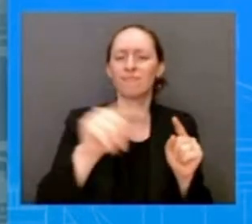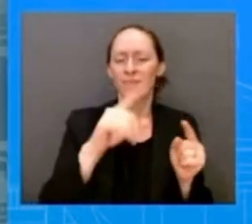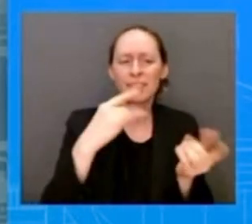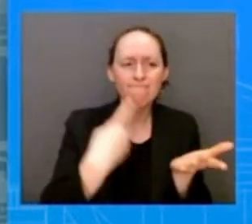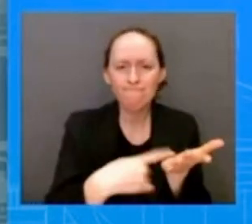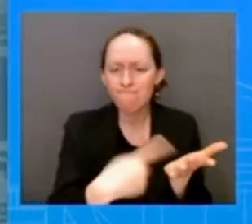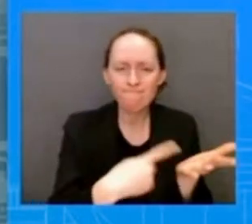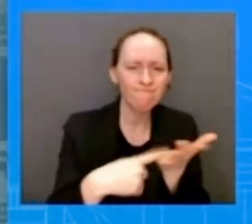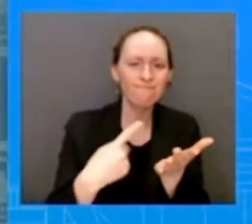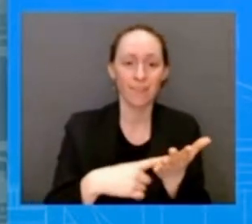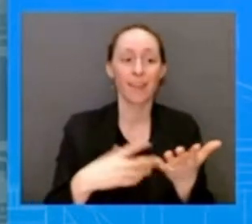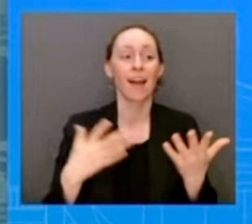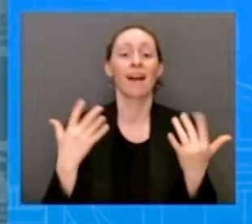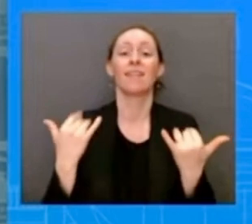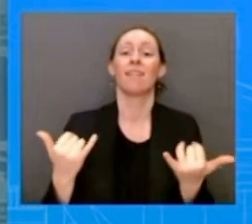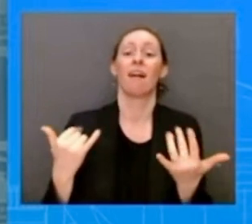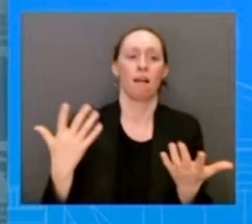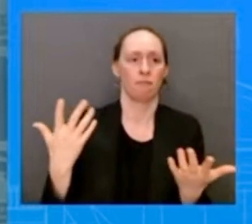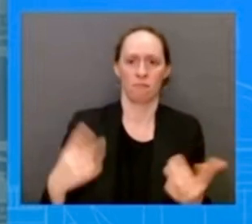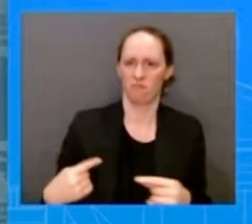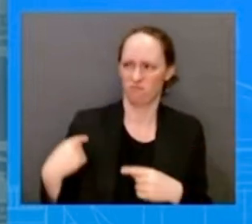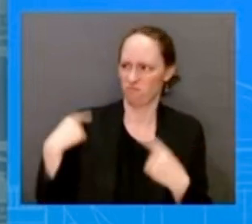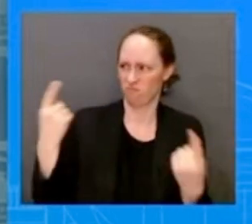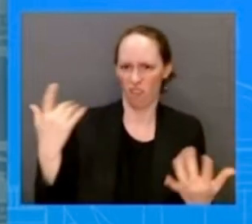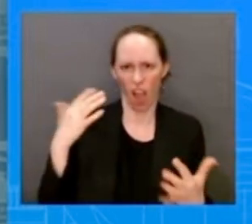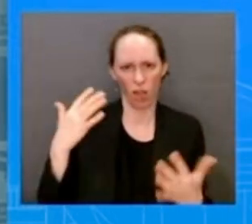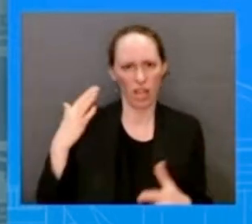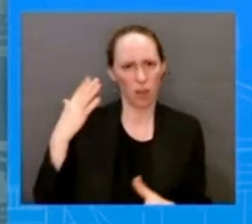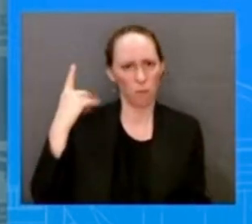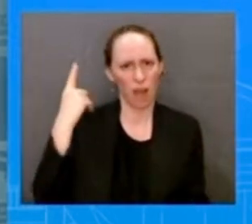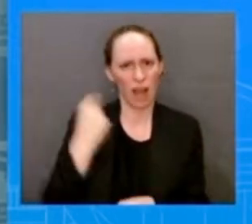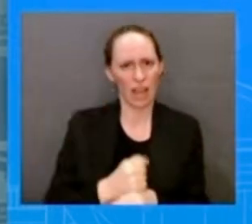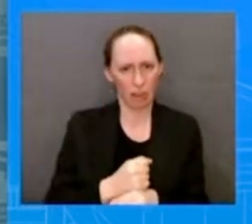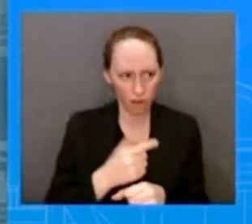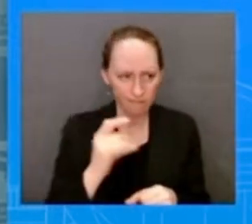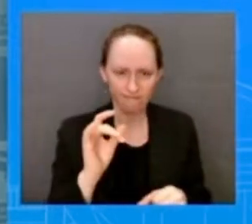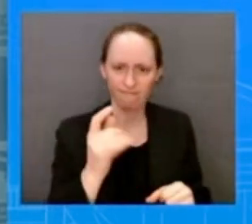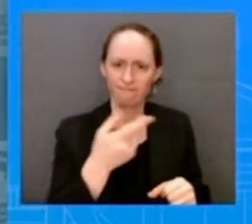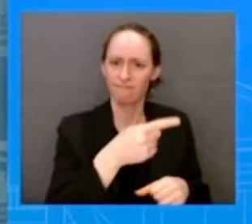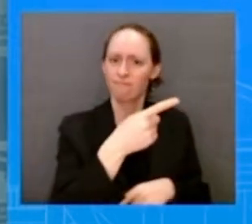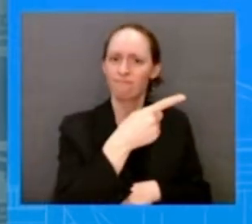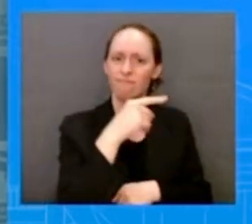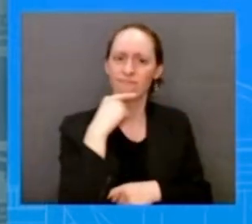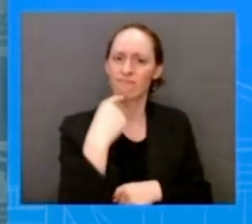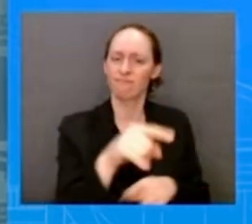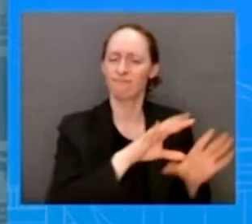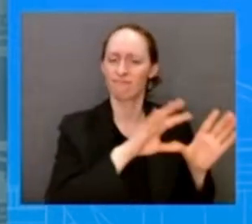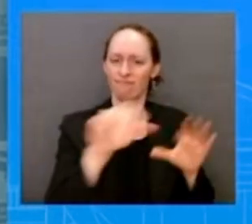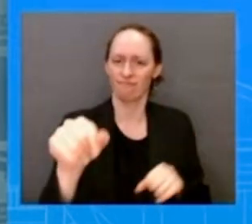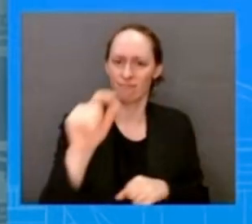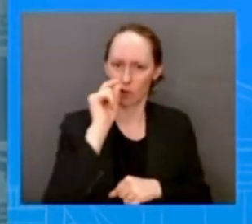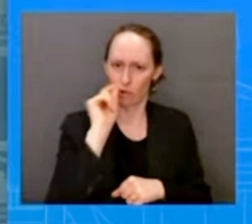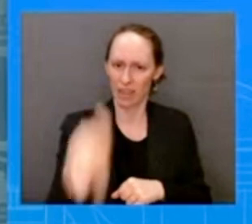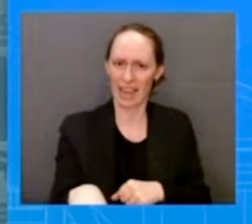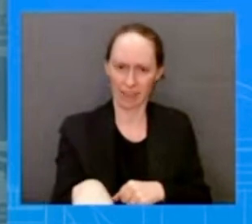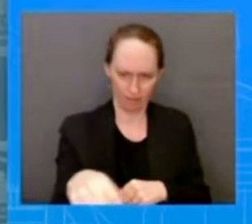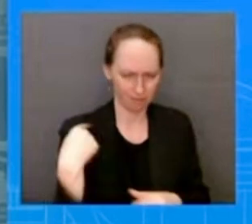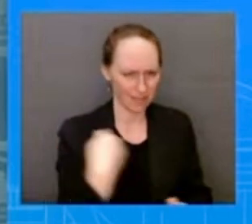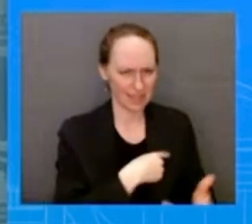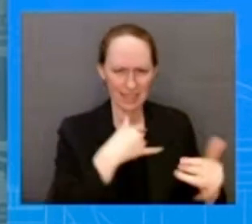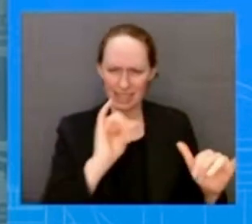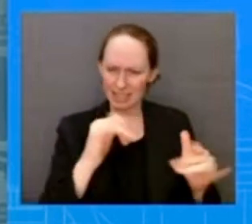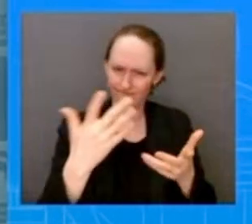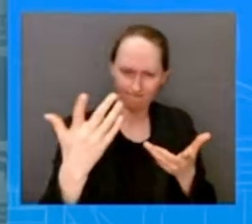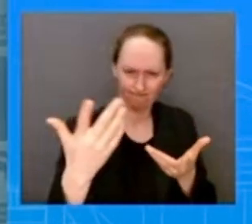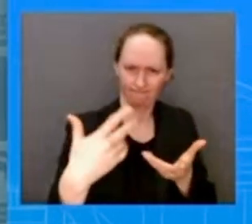invasion started, and we're proud of the collective efforts that we've taken together to provide Ukraine with the capabilities they need. And we've worked hand-in-hand with